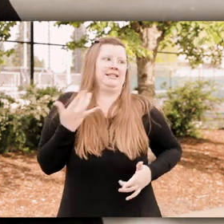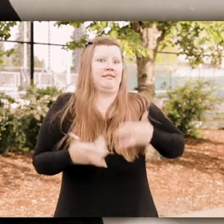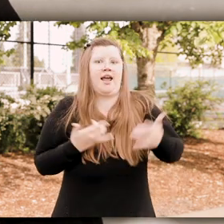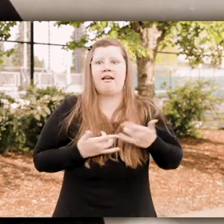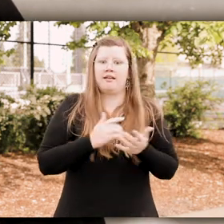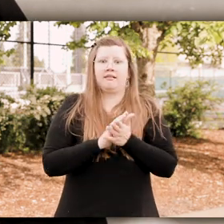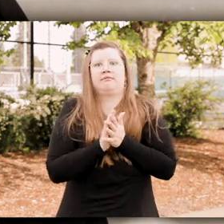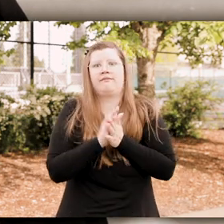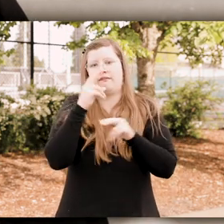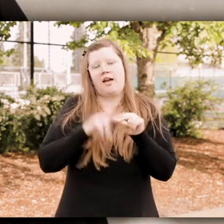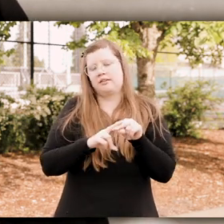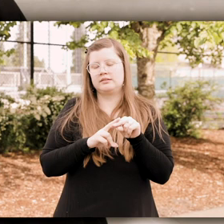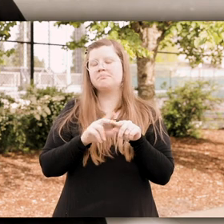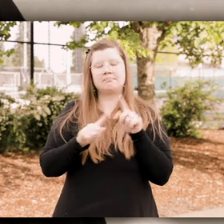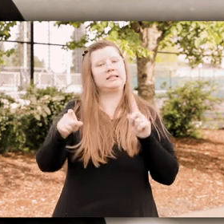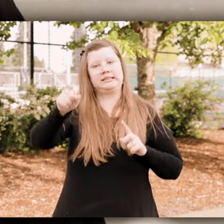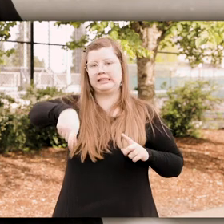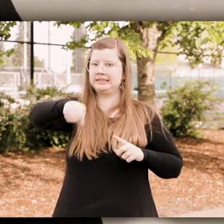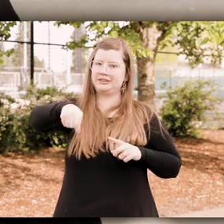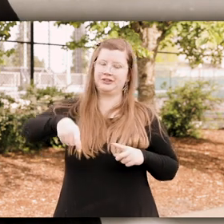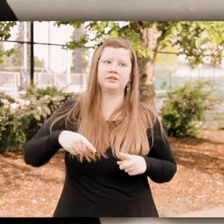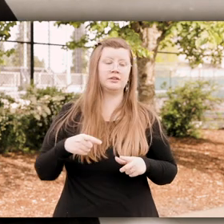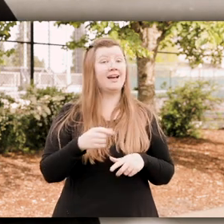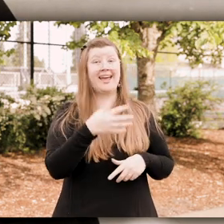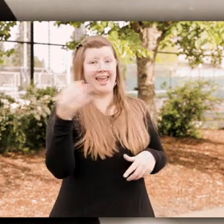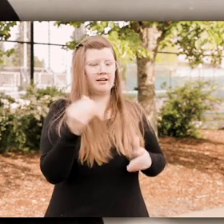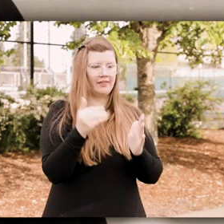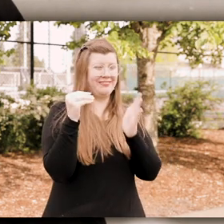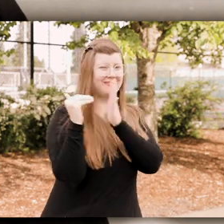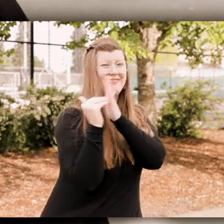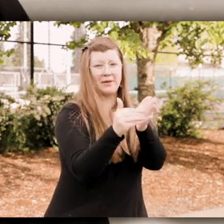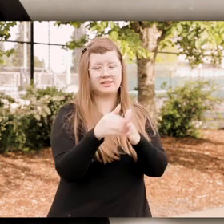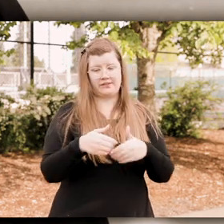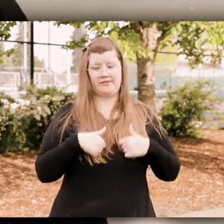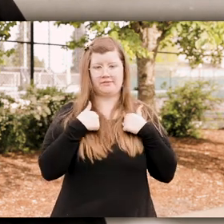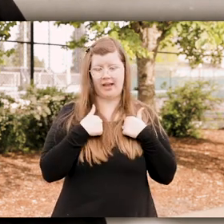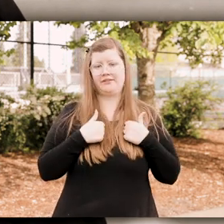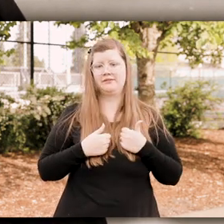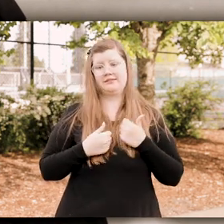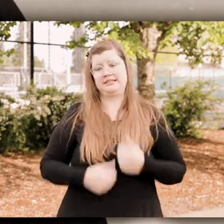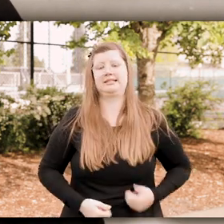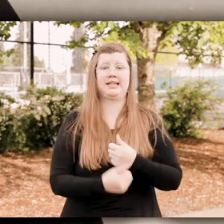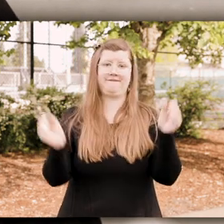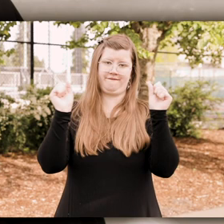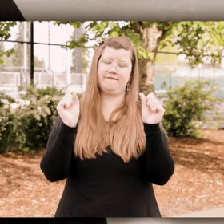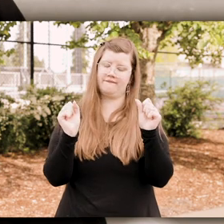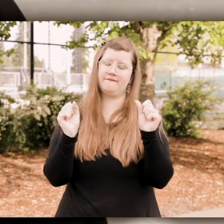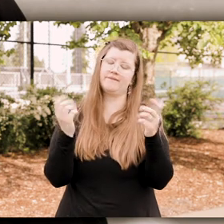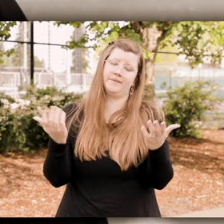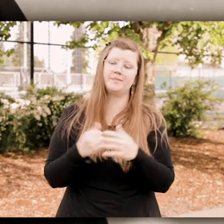extremely necessary, and thousands of lives were saved as a result. Here's the gift you've been given by